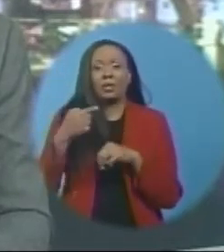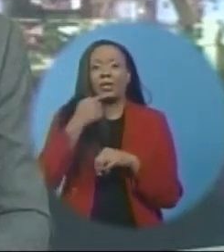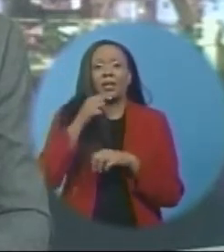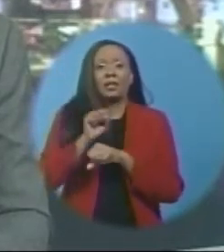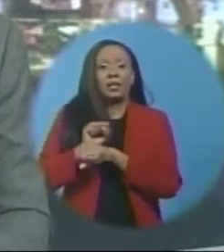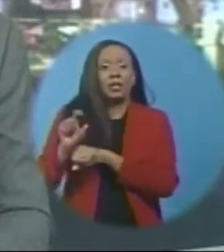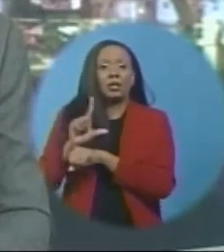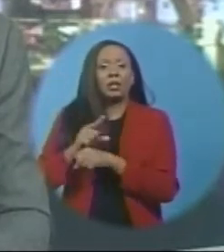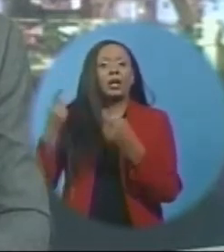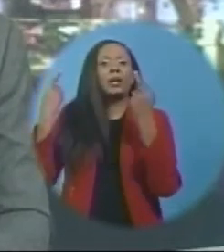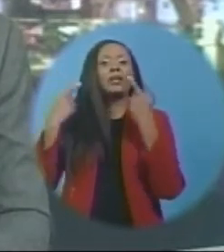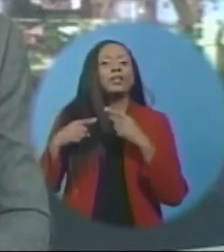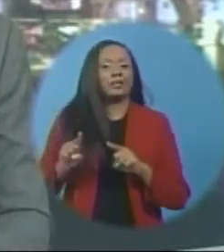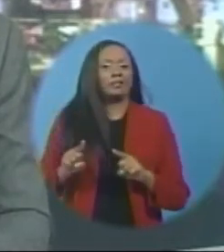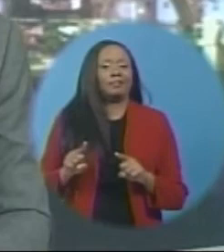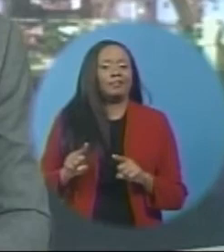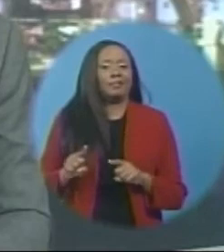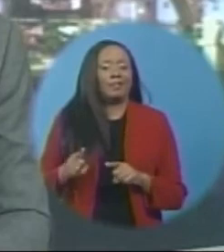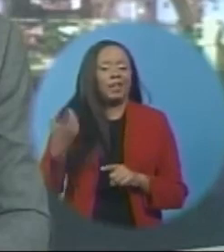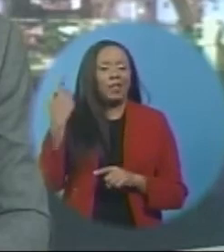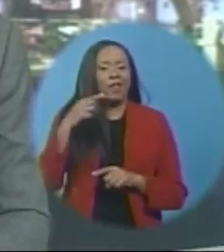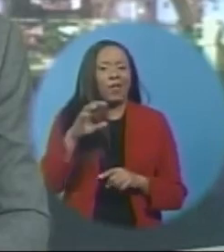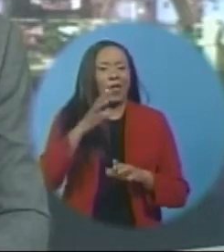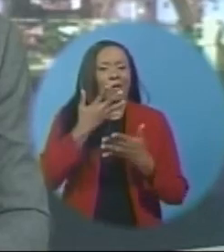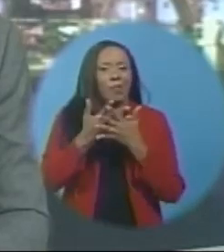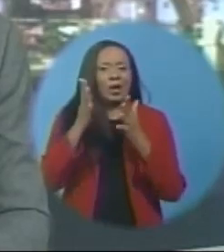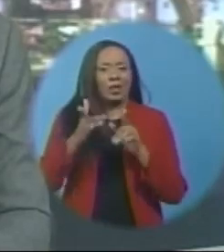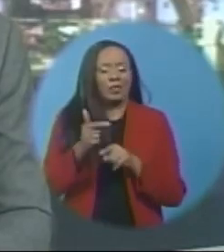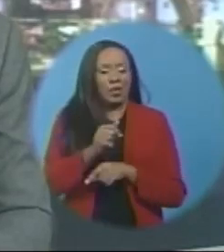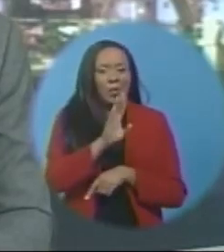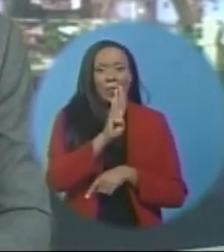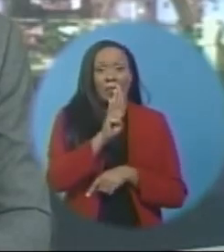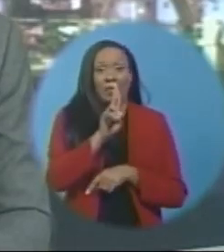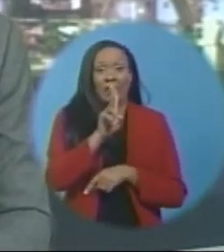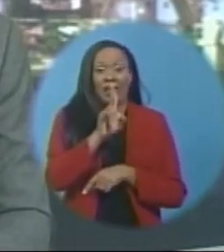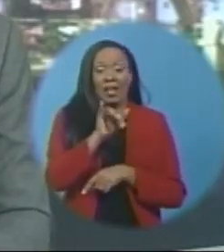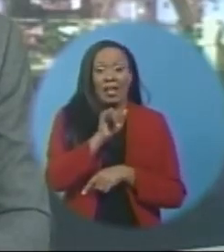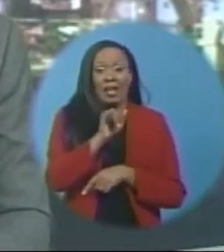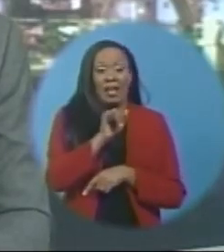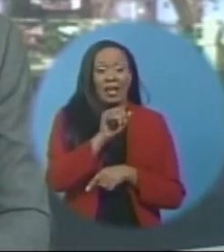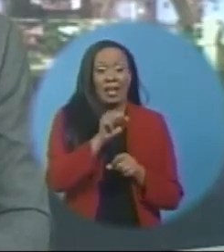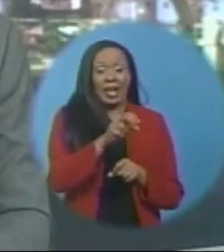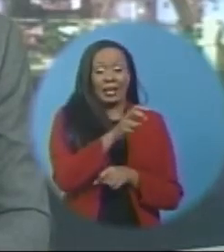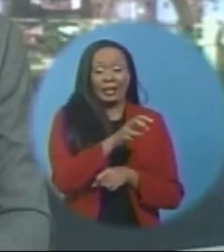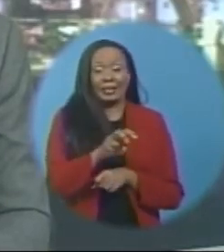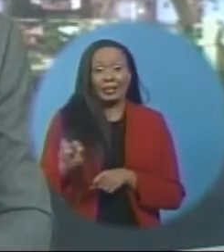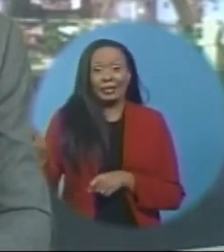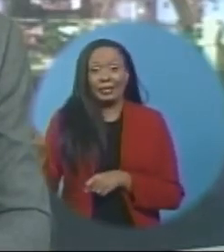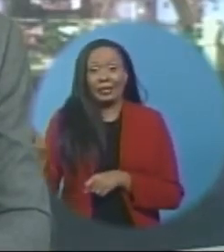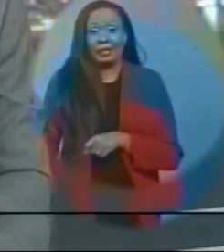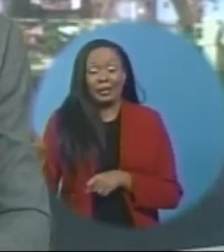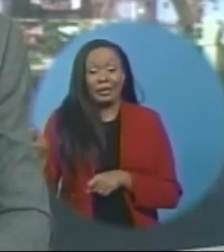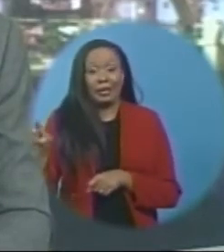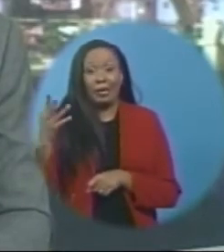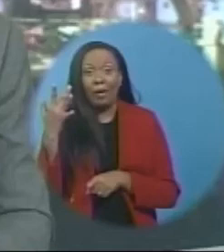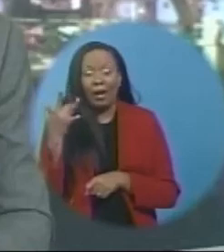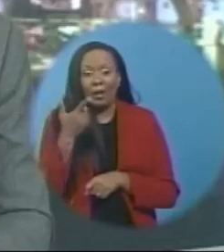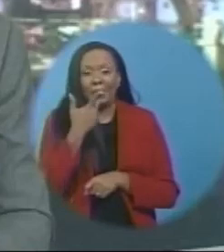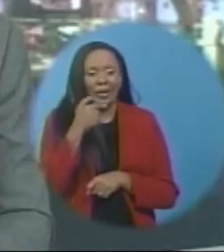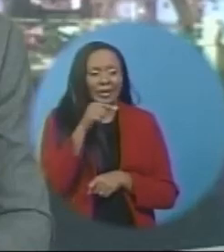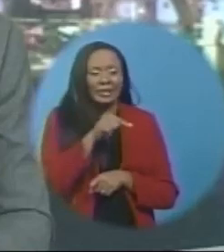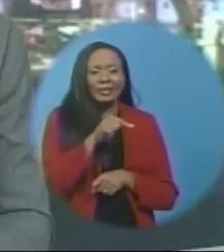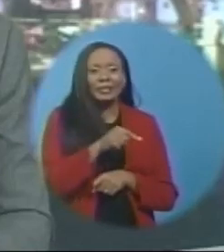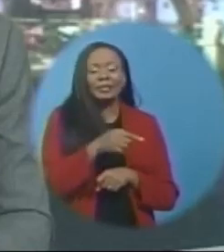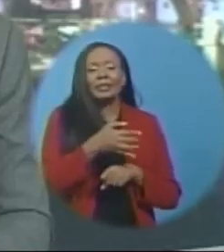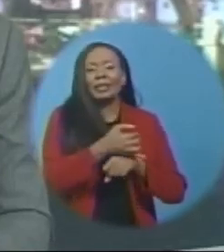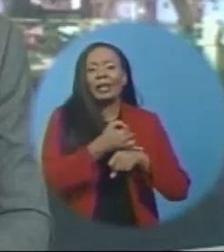had agreed to temporarily house prisoners from the BVI after the main penal complex there was severely damaged